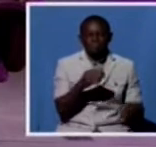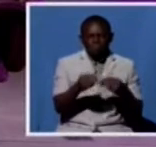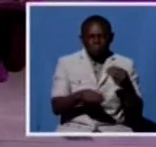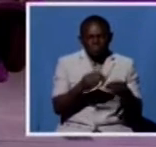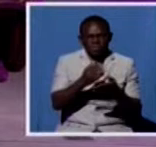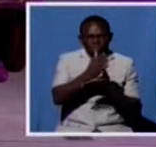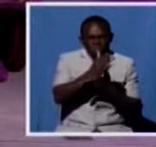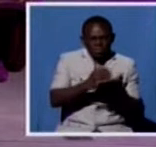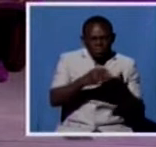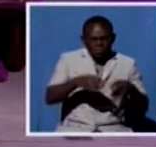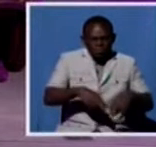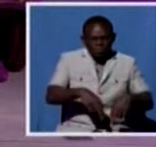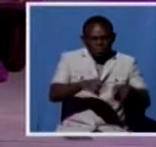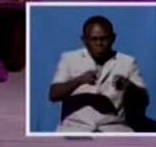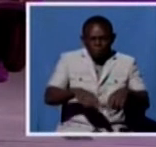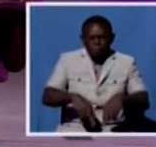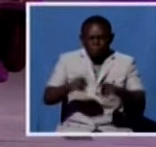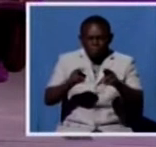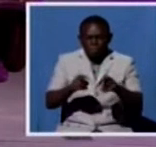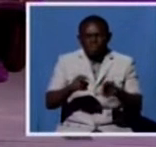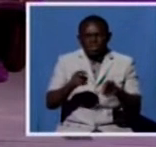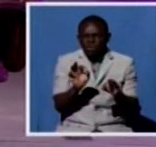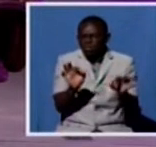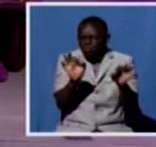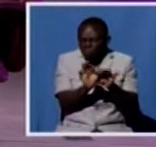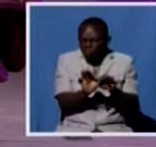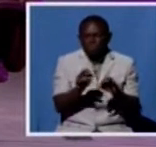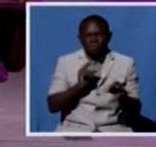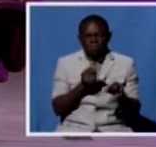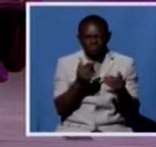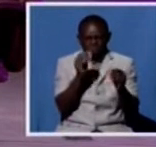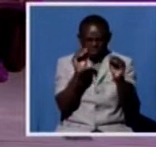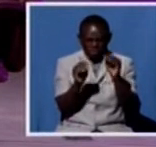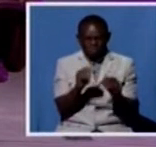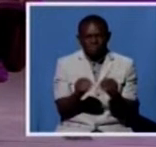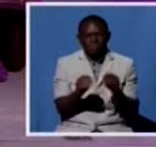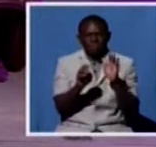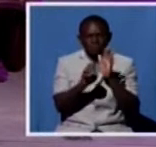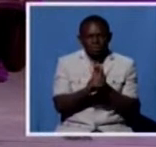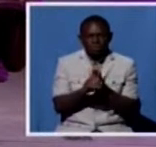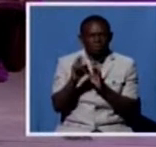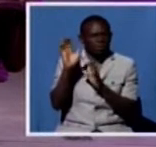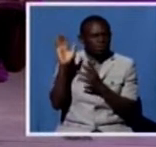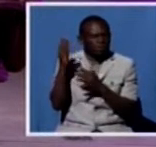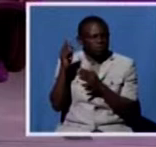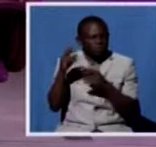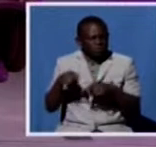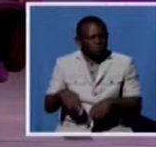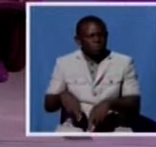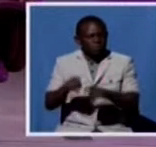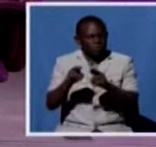road I talked about, like the Pedico Road, if you look at the roads like Kawambwa Mshota, that side, we look at roads like the